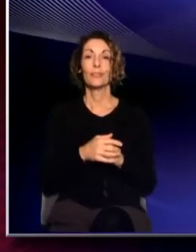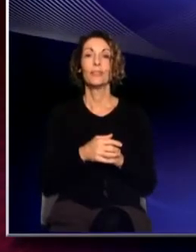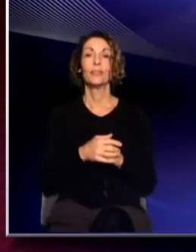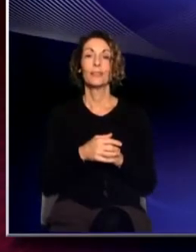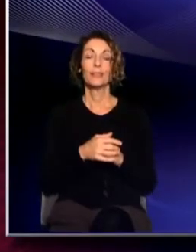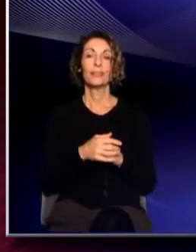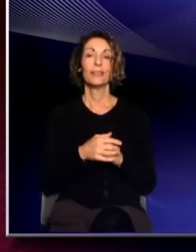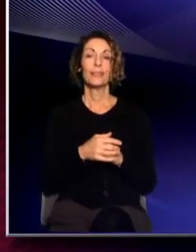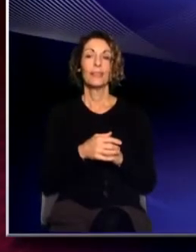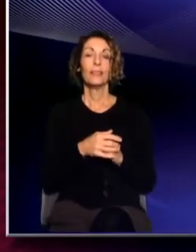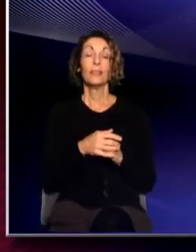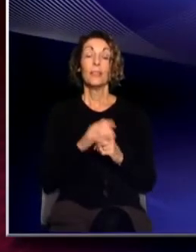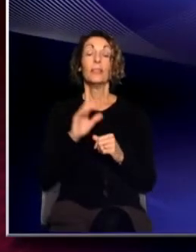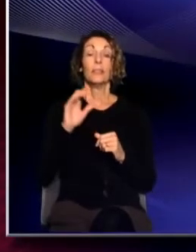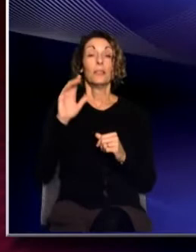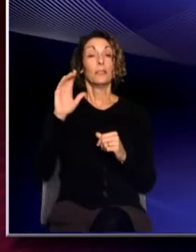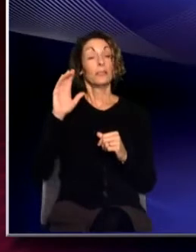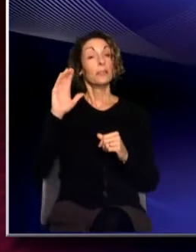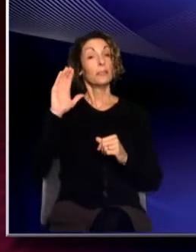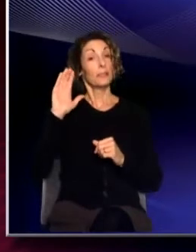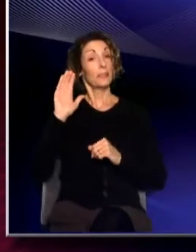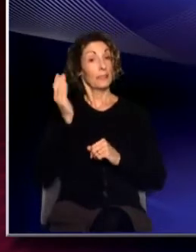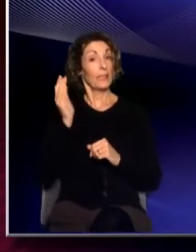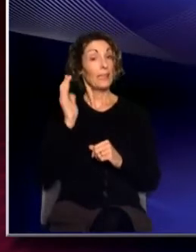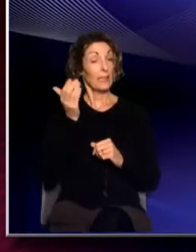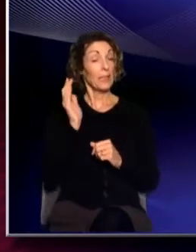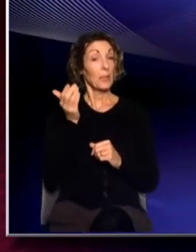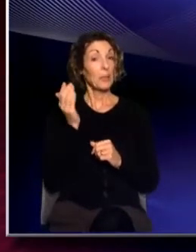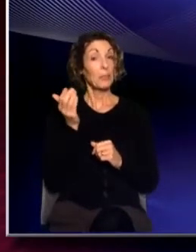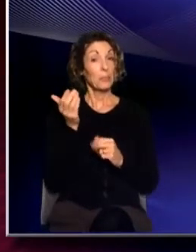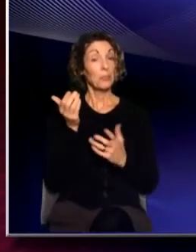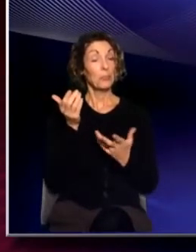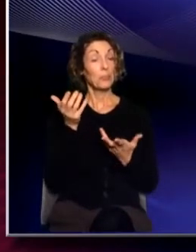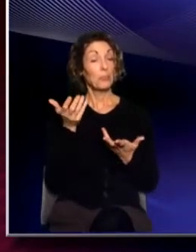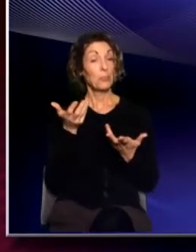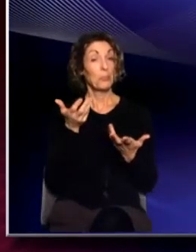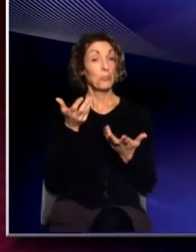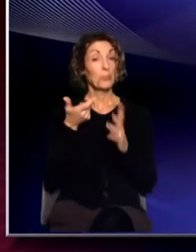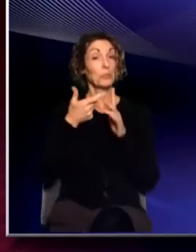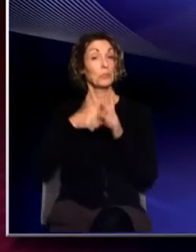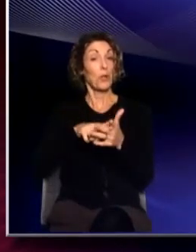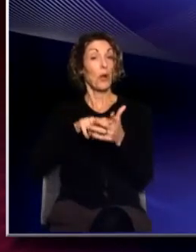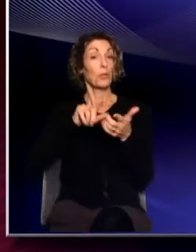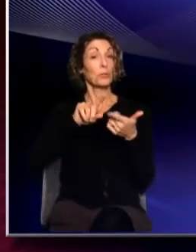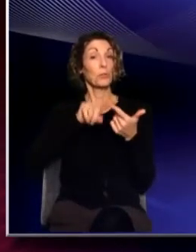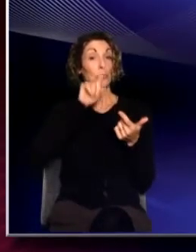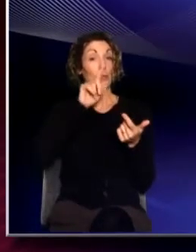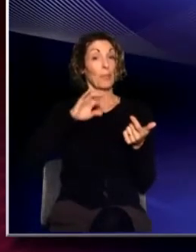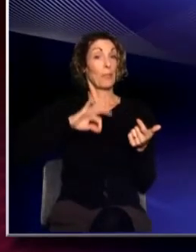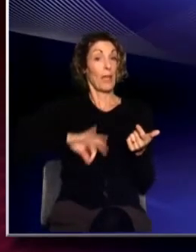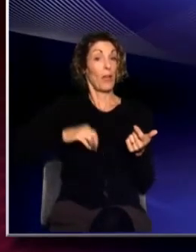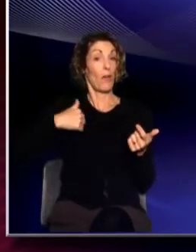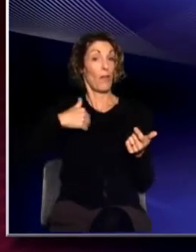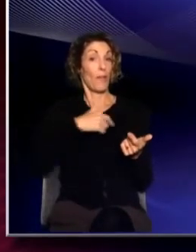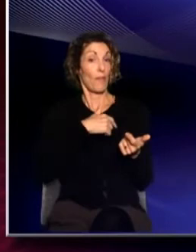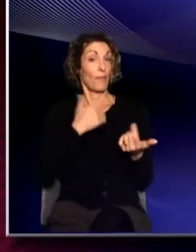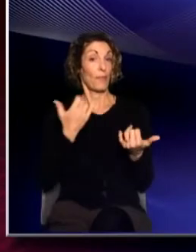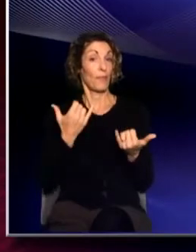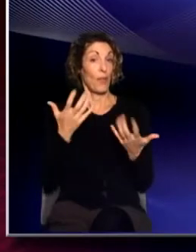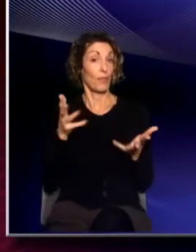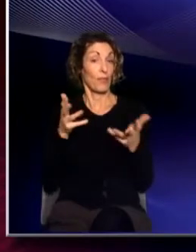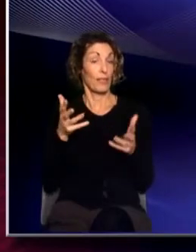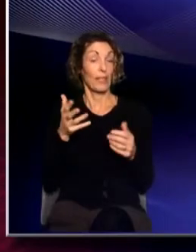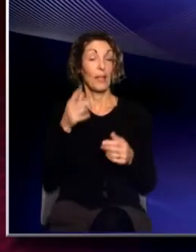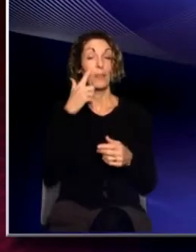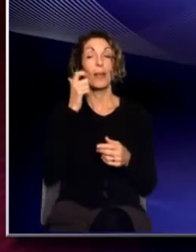It's seemingly starting to pay off already, because